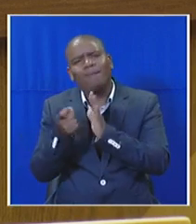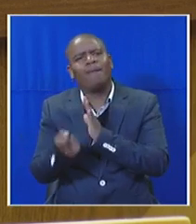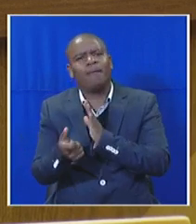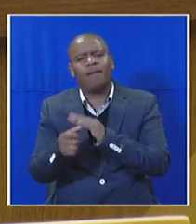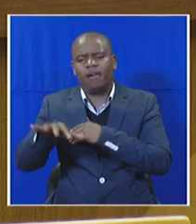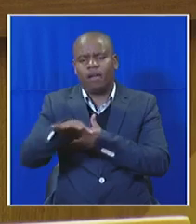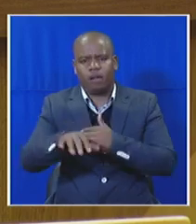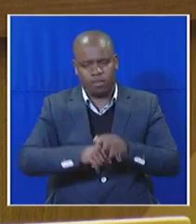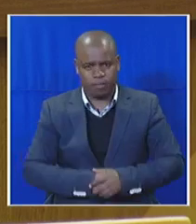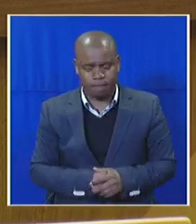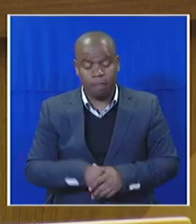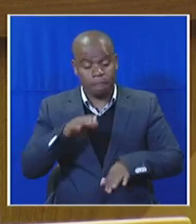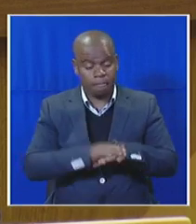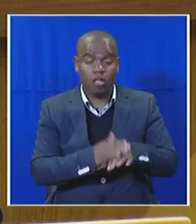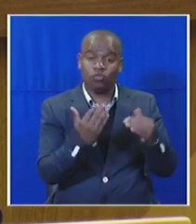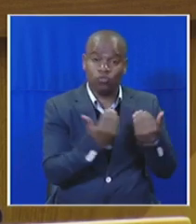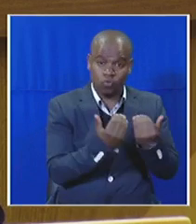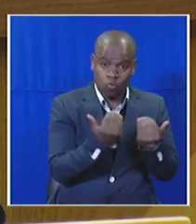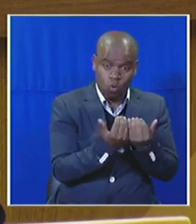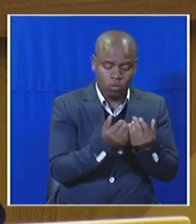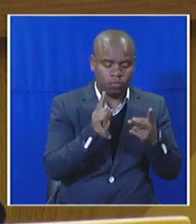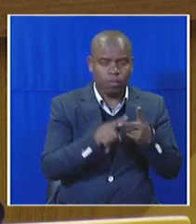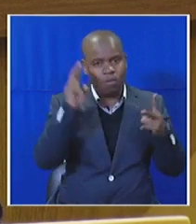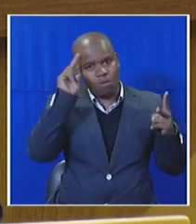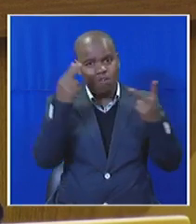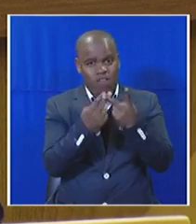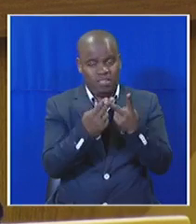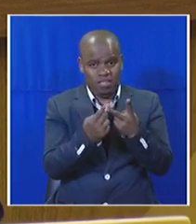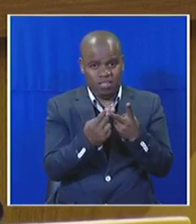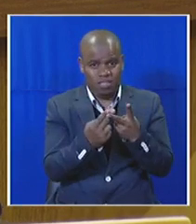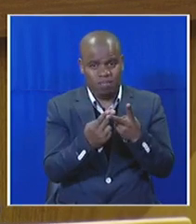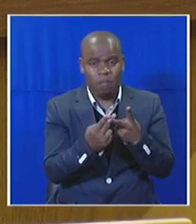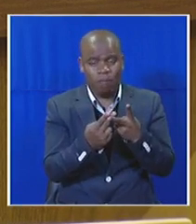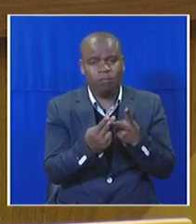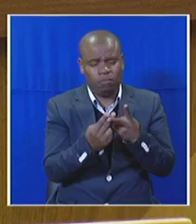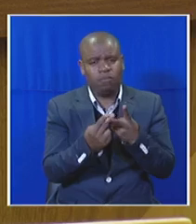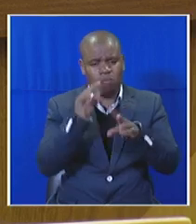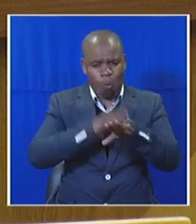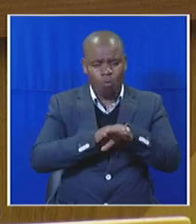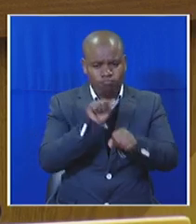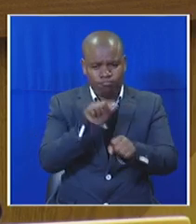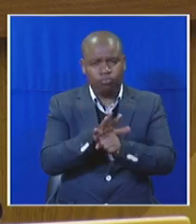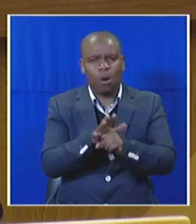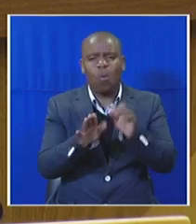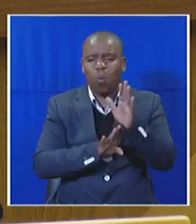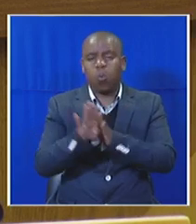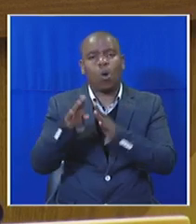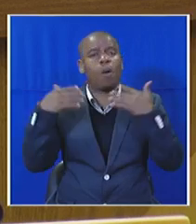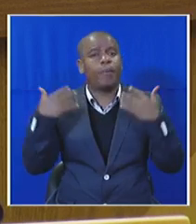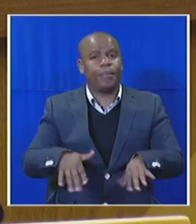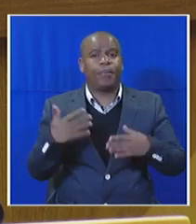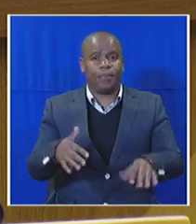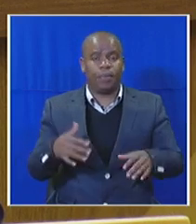Connectivity at schools and universities has had significant impact in making